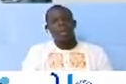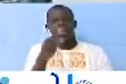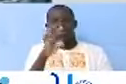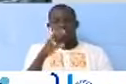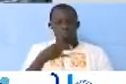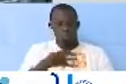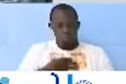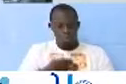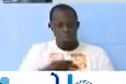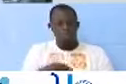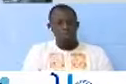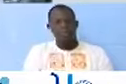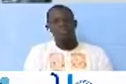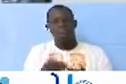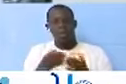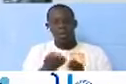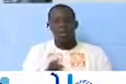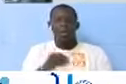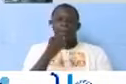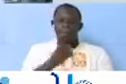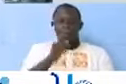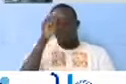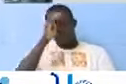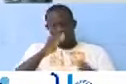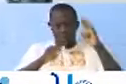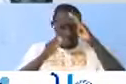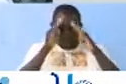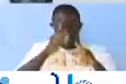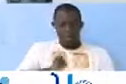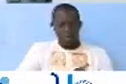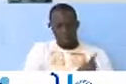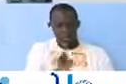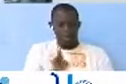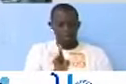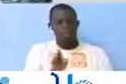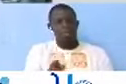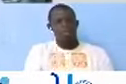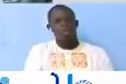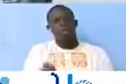you say you are going to praise them,